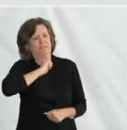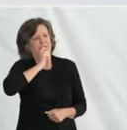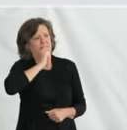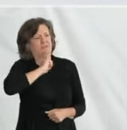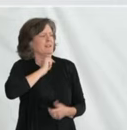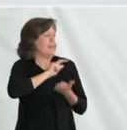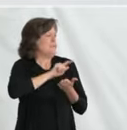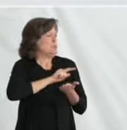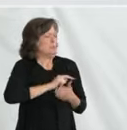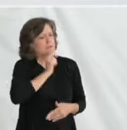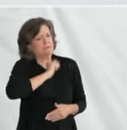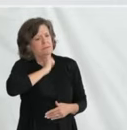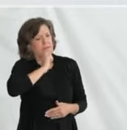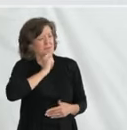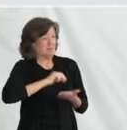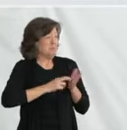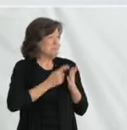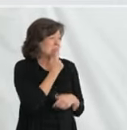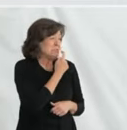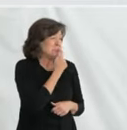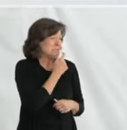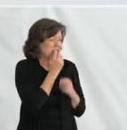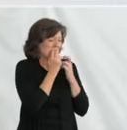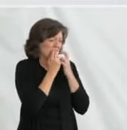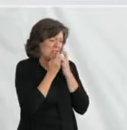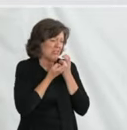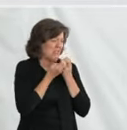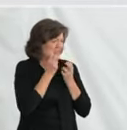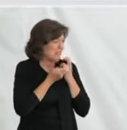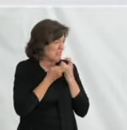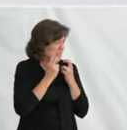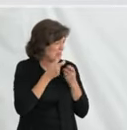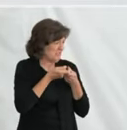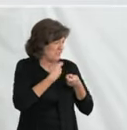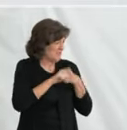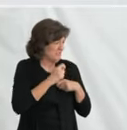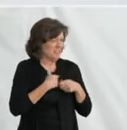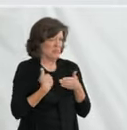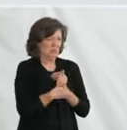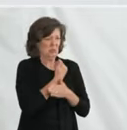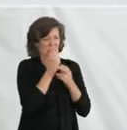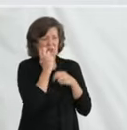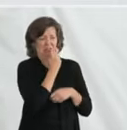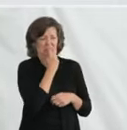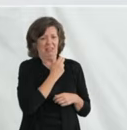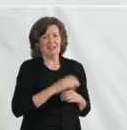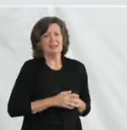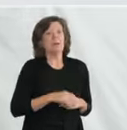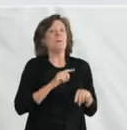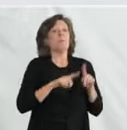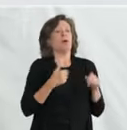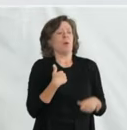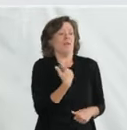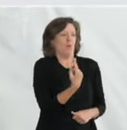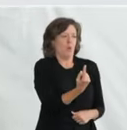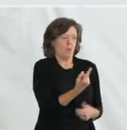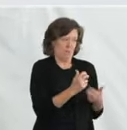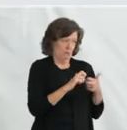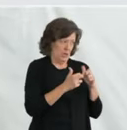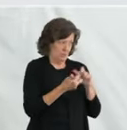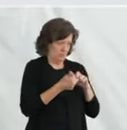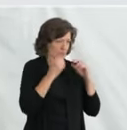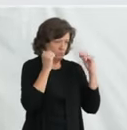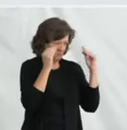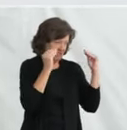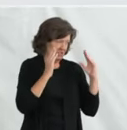long before she needed braces. But even though we loved Mrs. Baird so much, we had one problem, one nagging suspicion, and